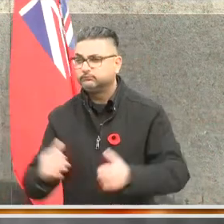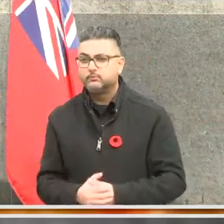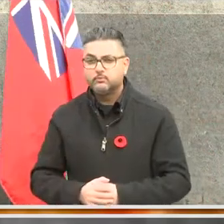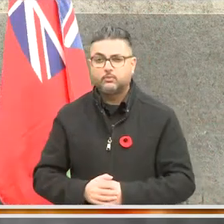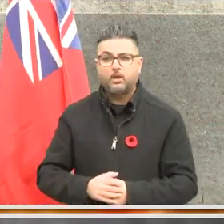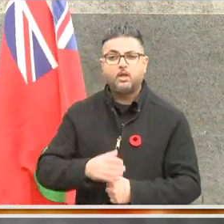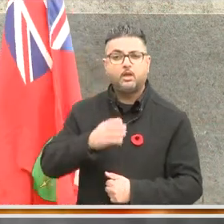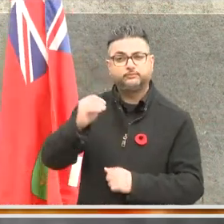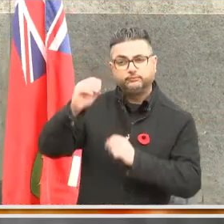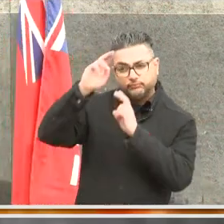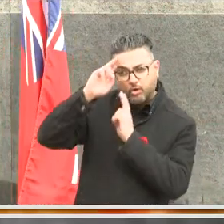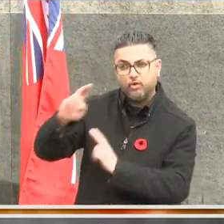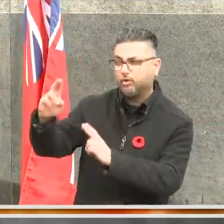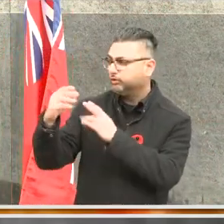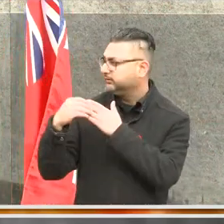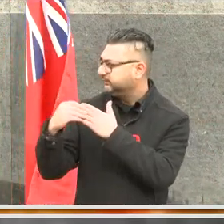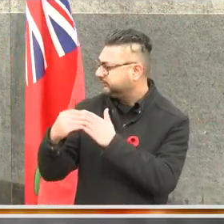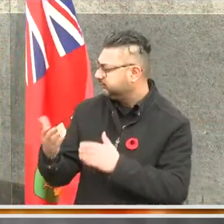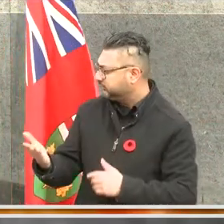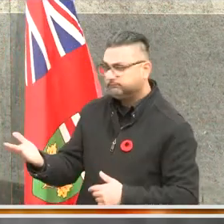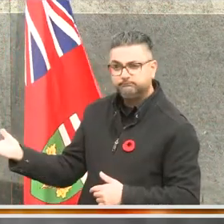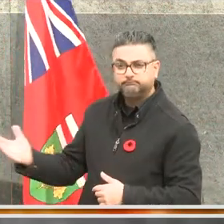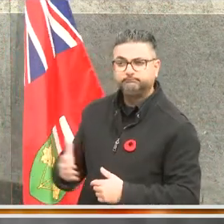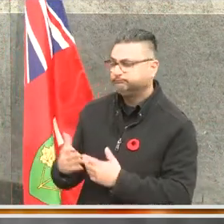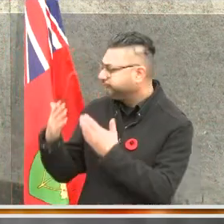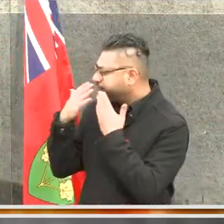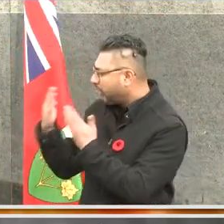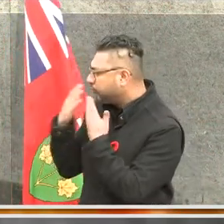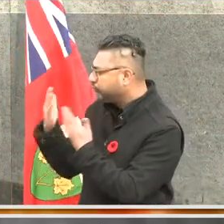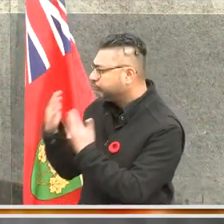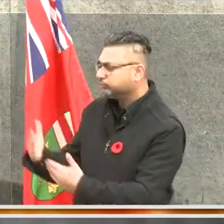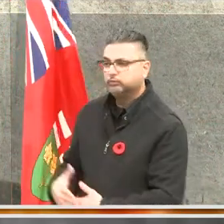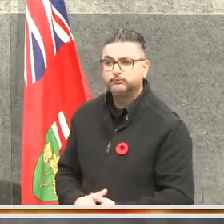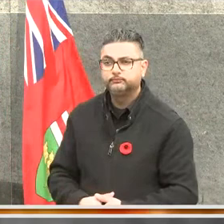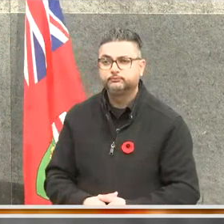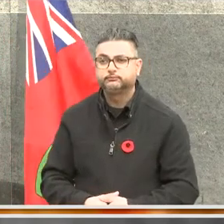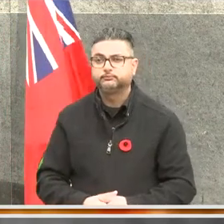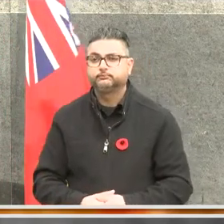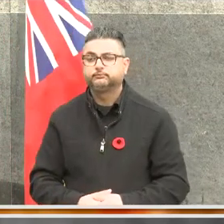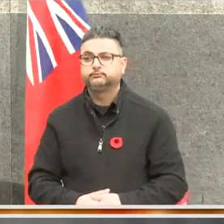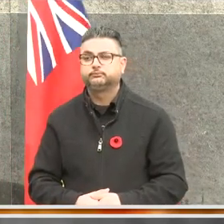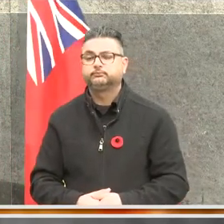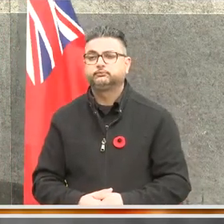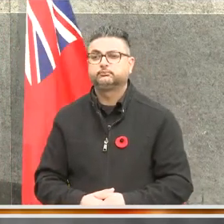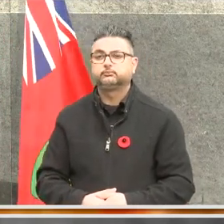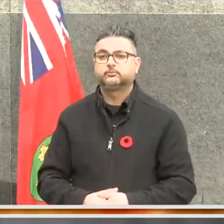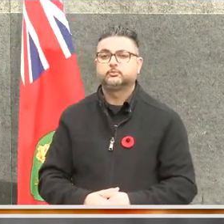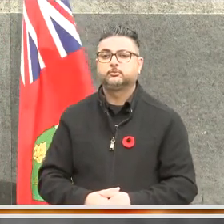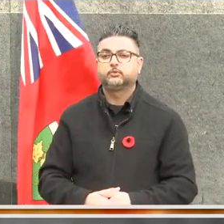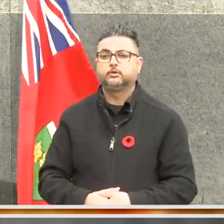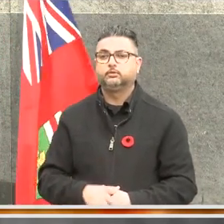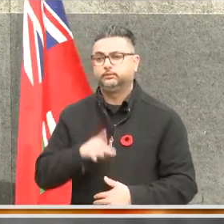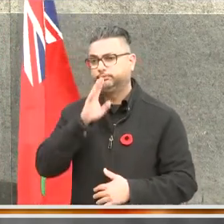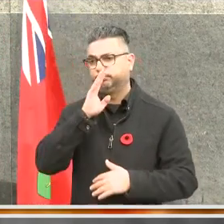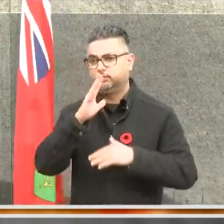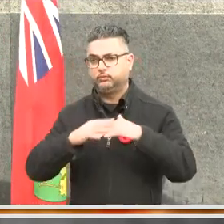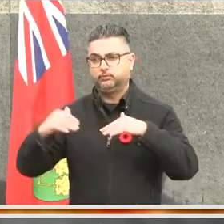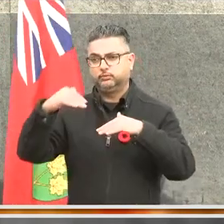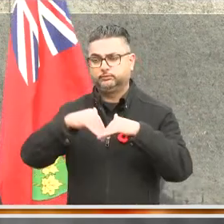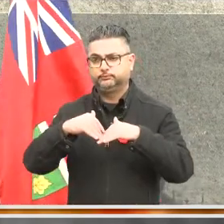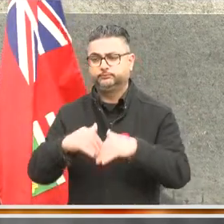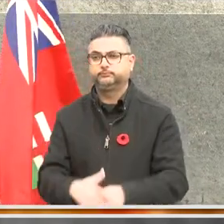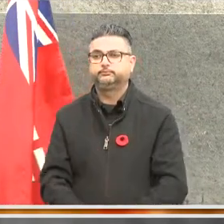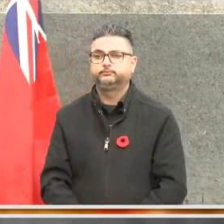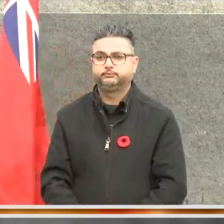and colleagues with us today, Chimigwech. Debinjget, Kimin Guna, Matsuin, Nidowatsuin,